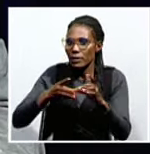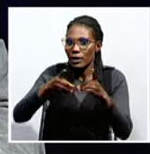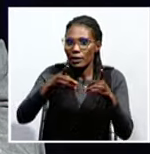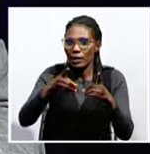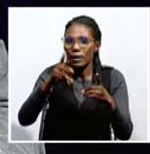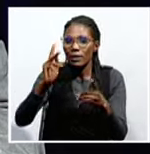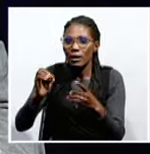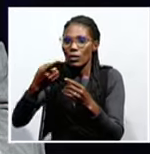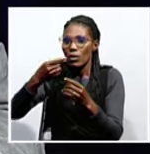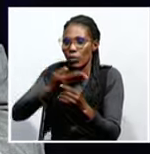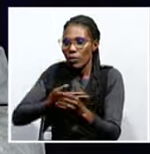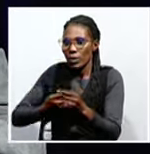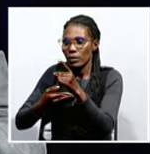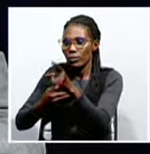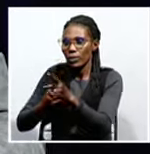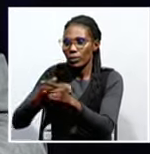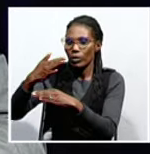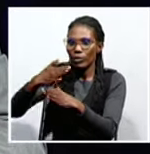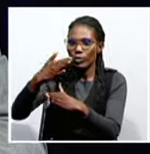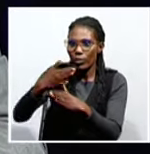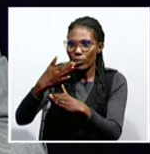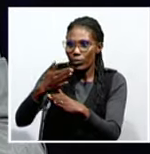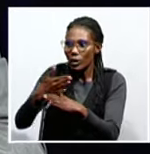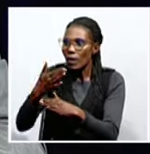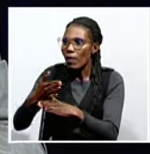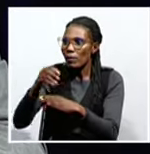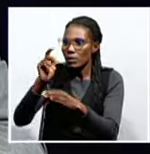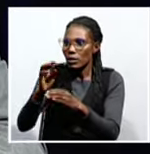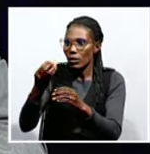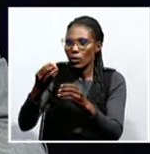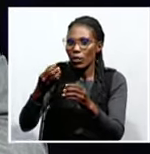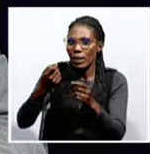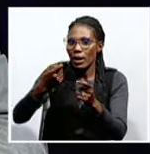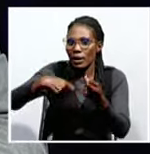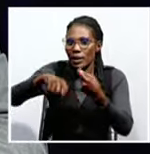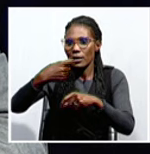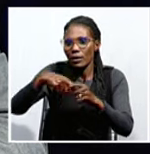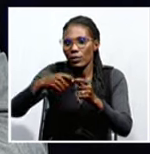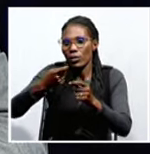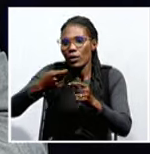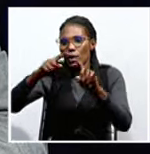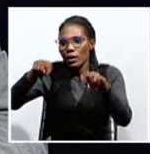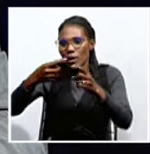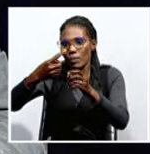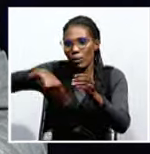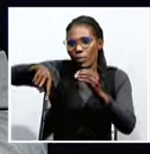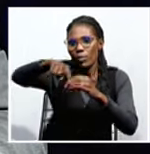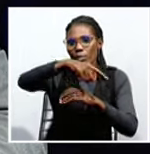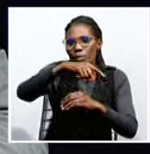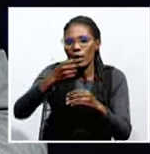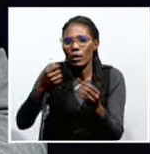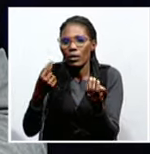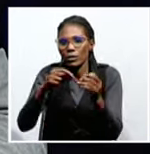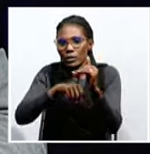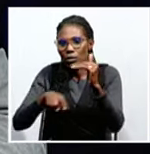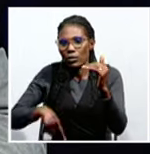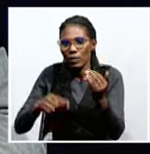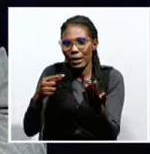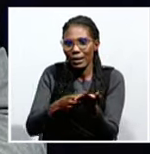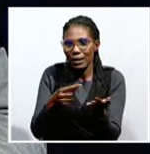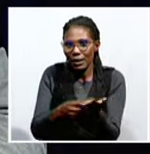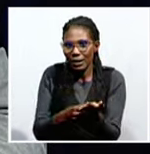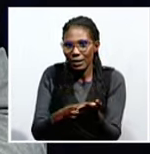role, of course, for Namibia's meat export to Ghana and has been a true reflection of the Namibian people abroad. The one thing we know, of course, about the